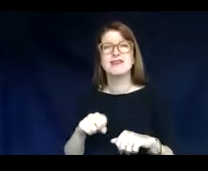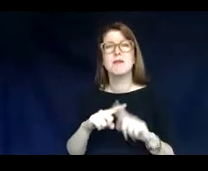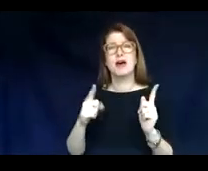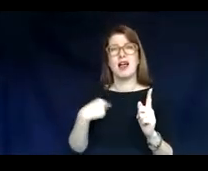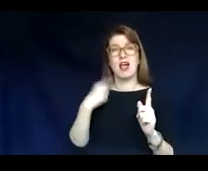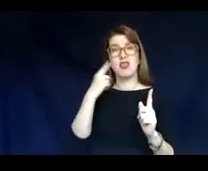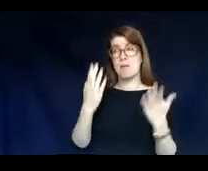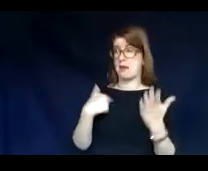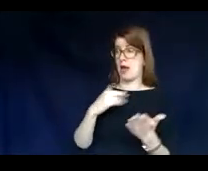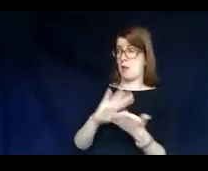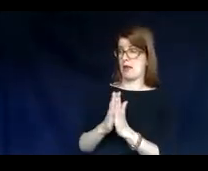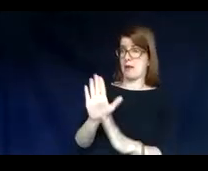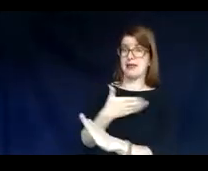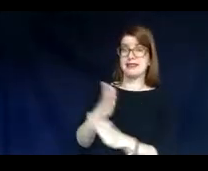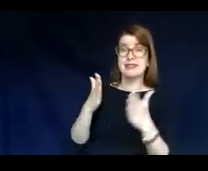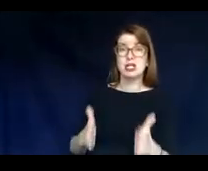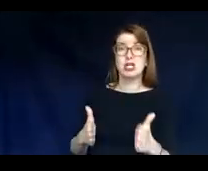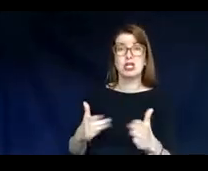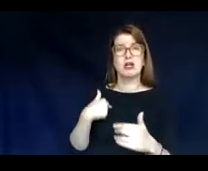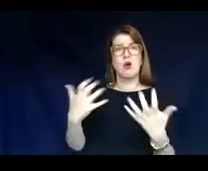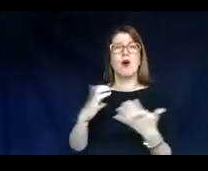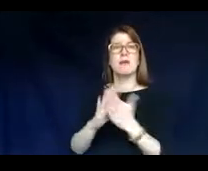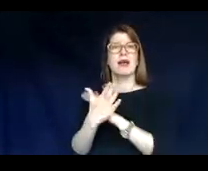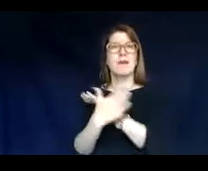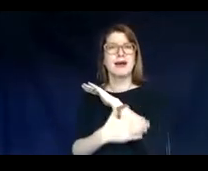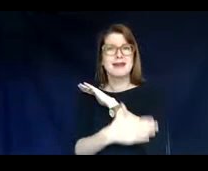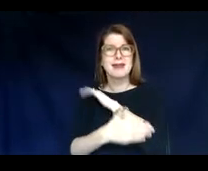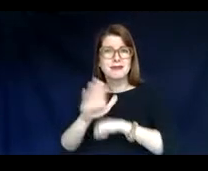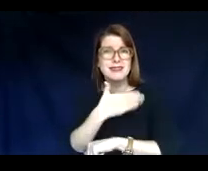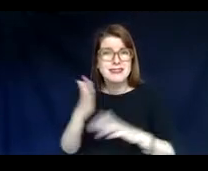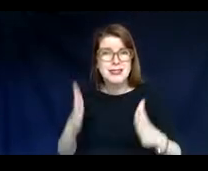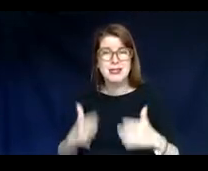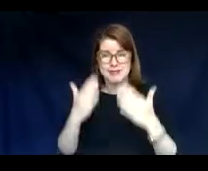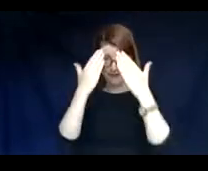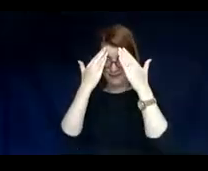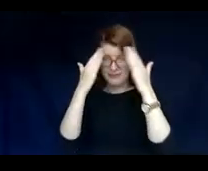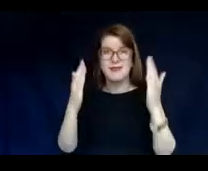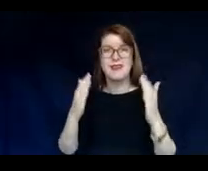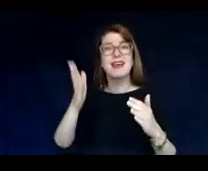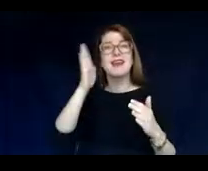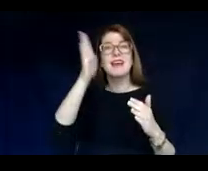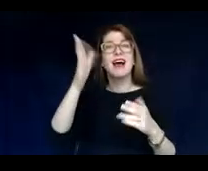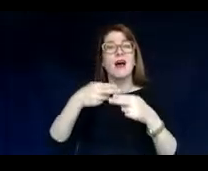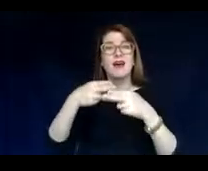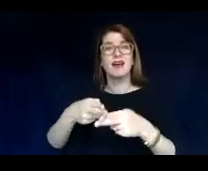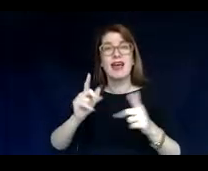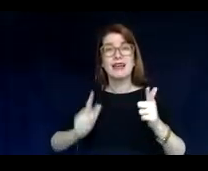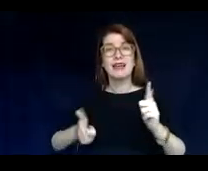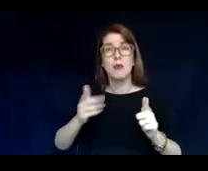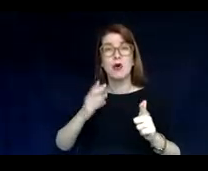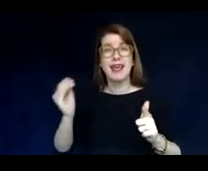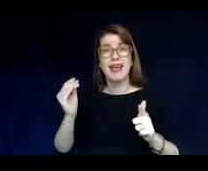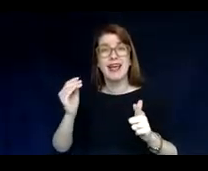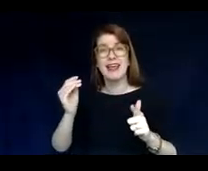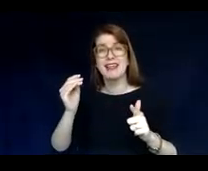notion of becoming a singer, not just any singer. I wanted to be a country music star. Now, I would eventually name my band The Cowboy and the Indian.